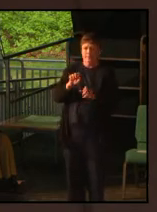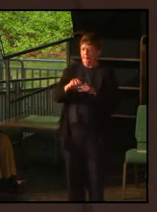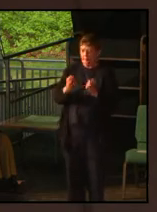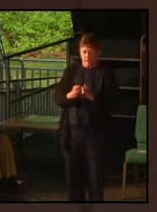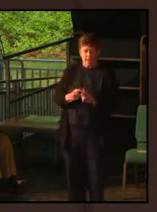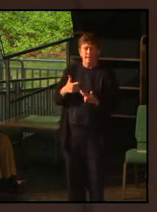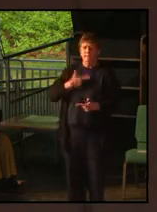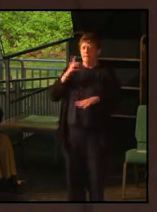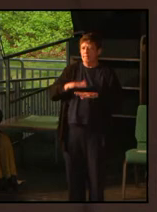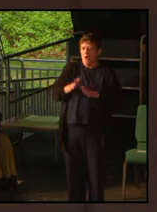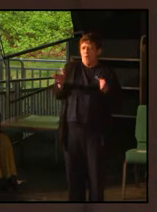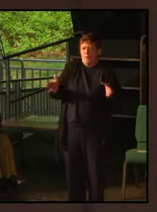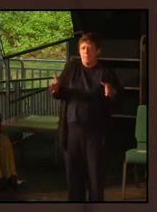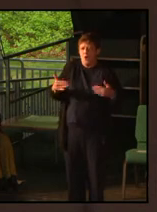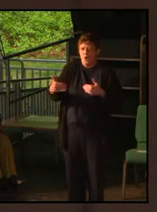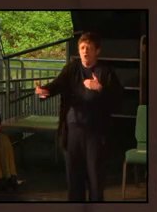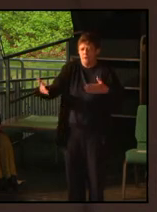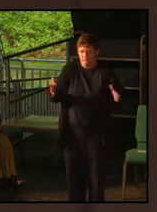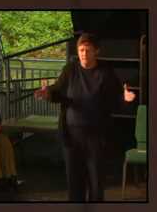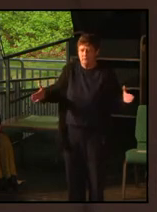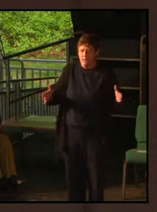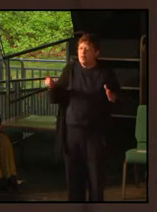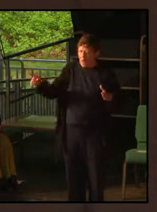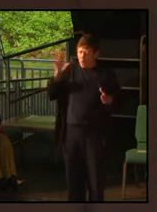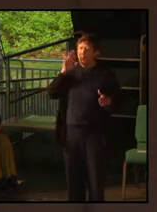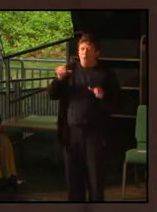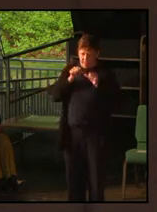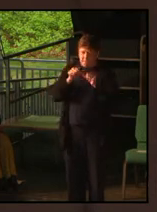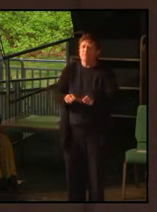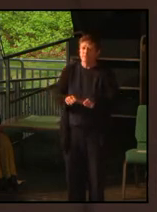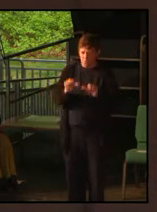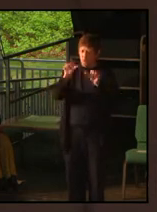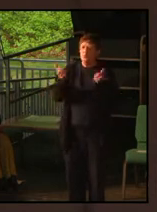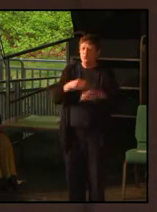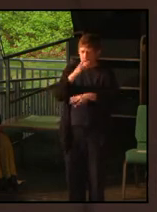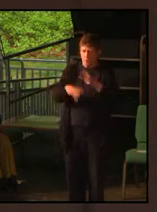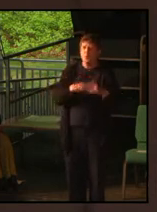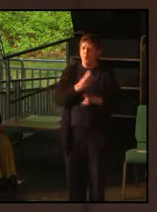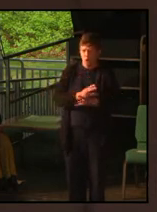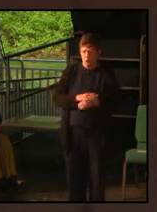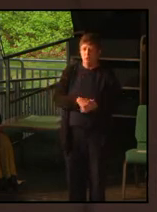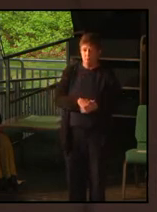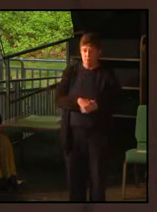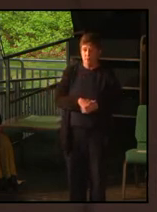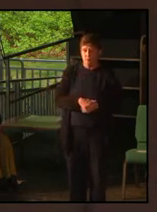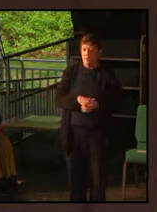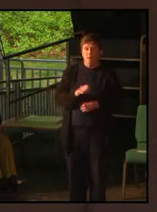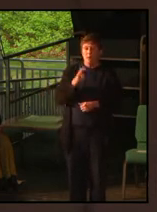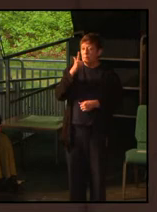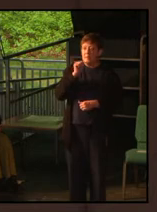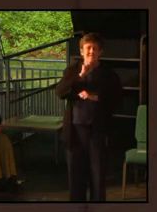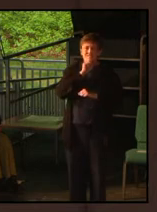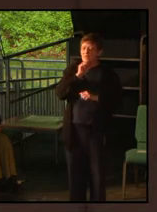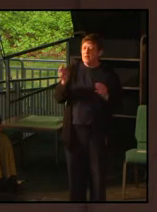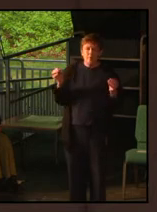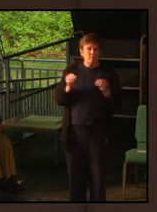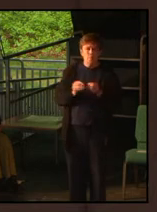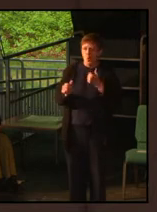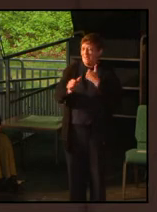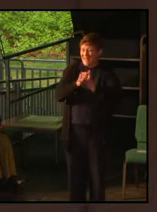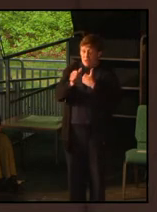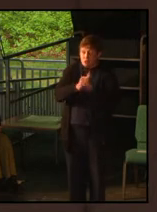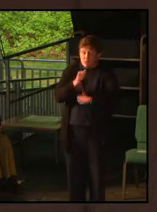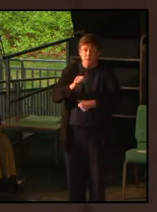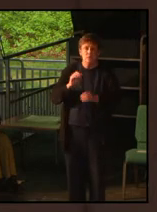will continue to shape our world. Because there is nothing more dangerous,